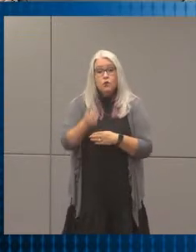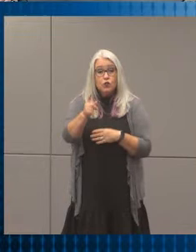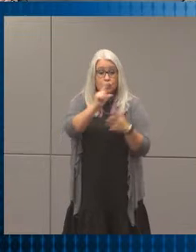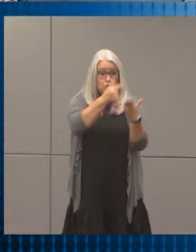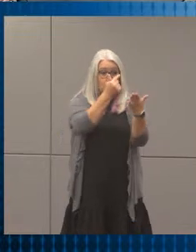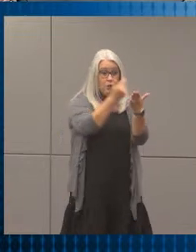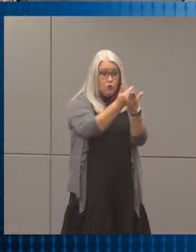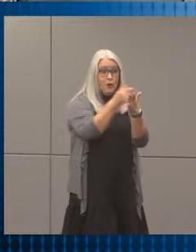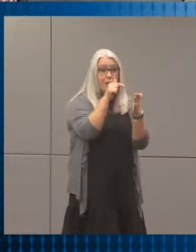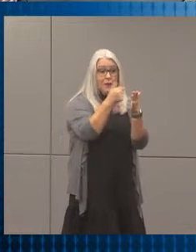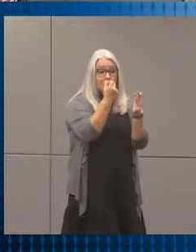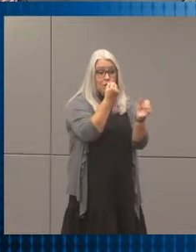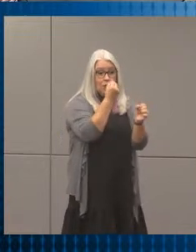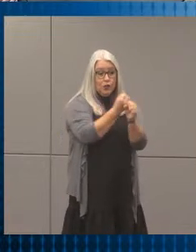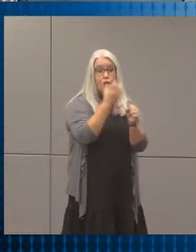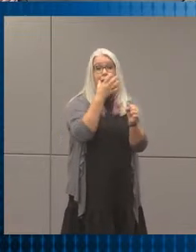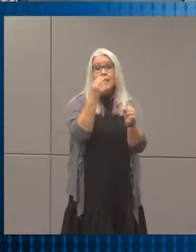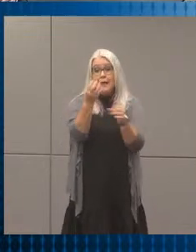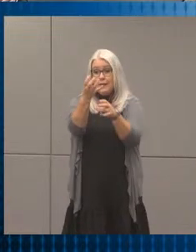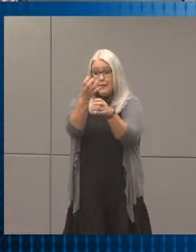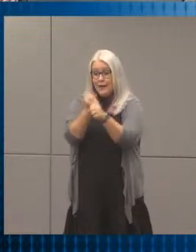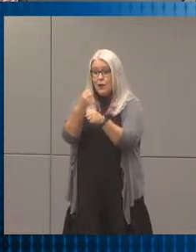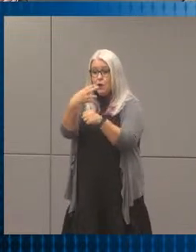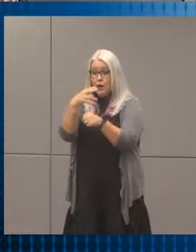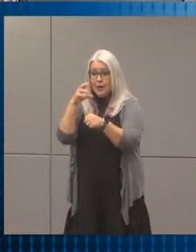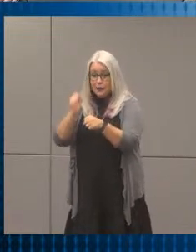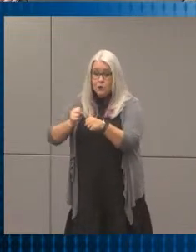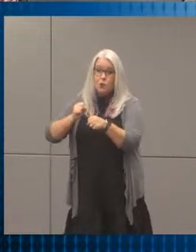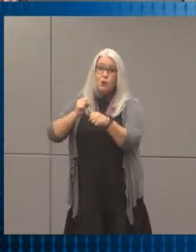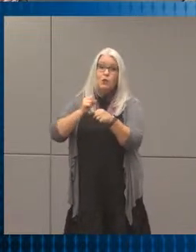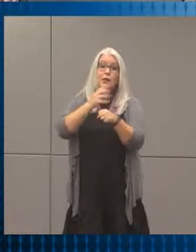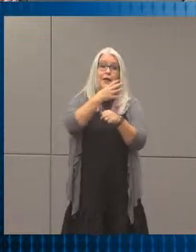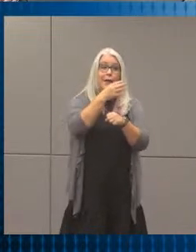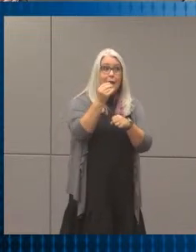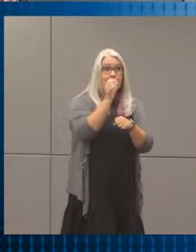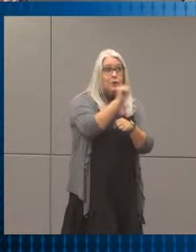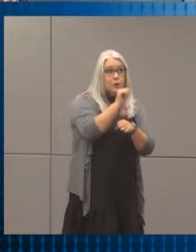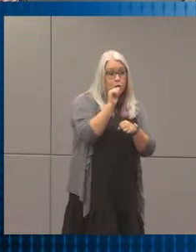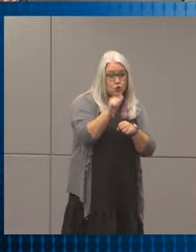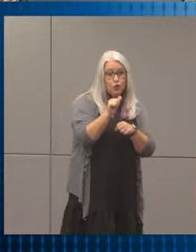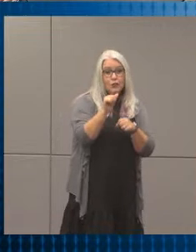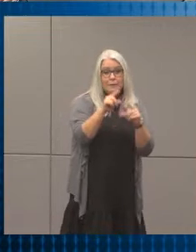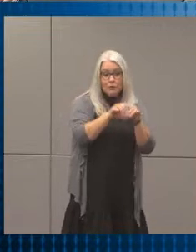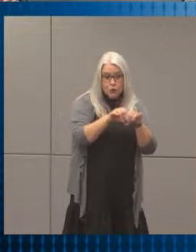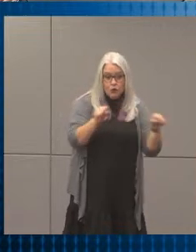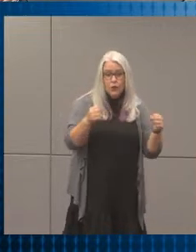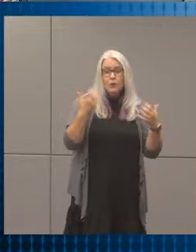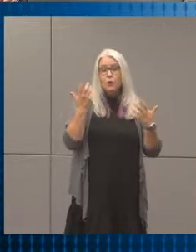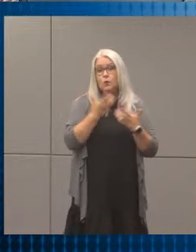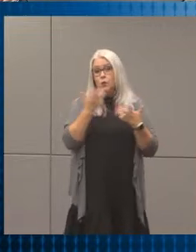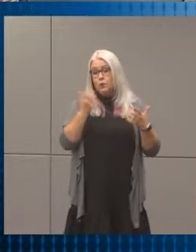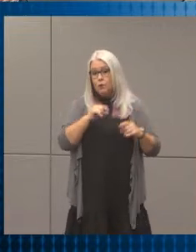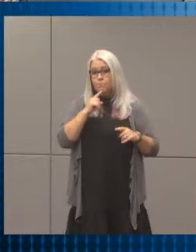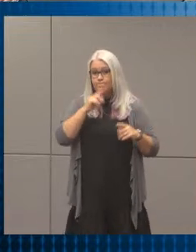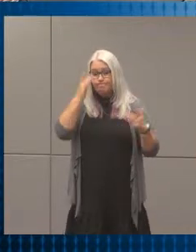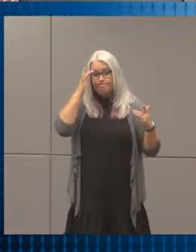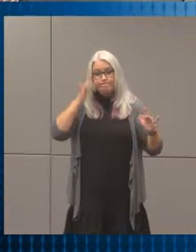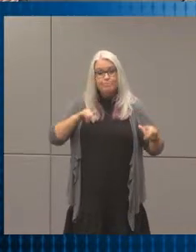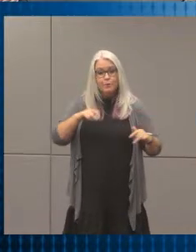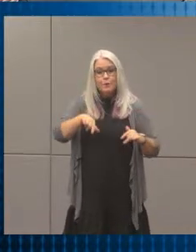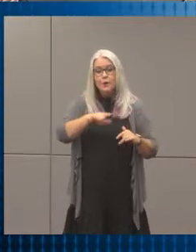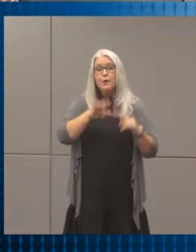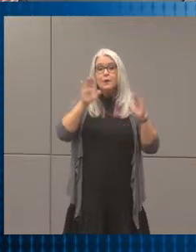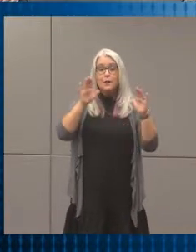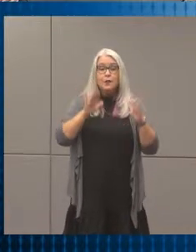graduated this year and received her high school diploma and associate's degree at the same time. Pretty remarkable young lady. She hadn't